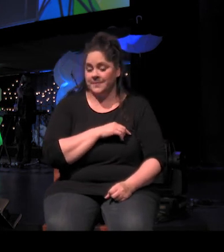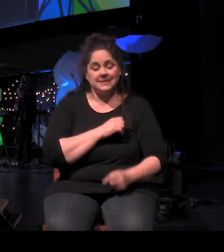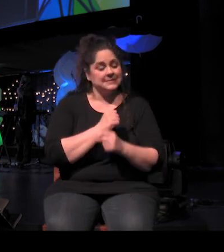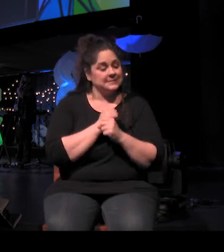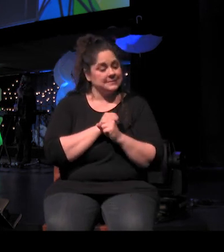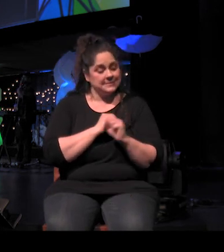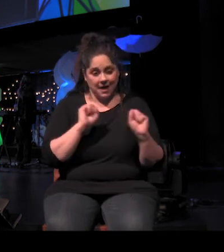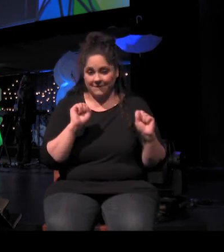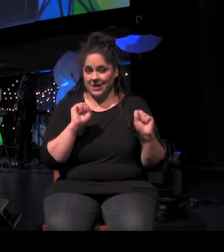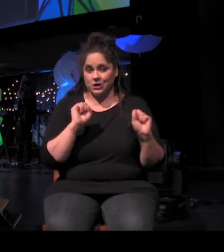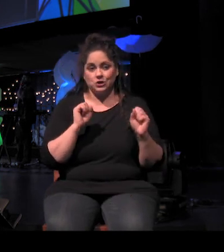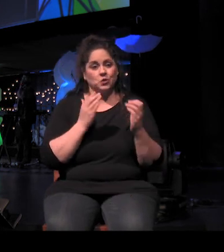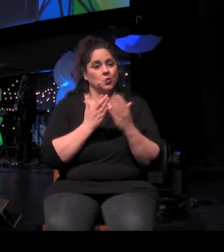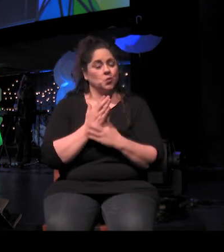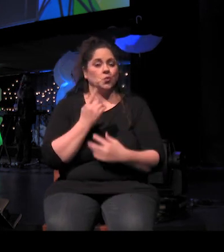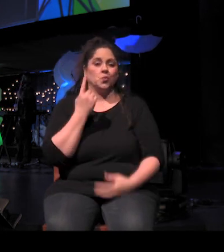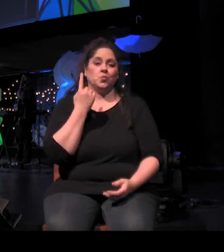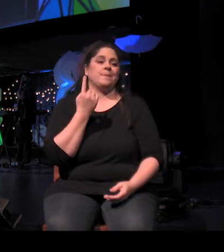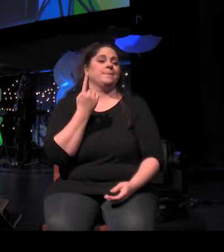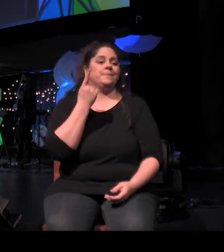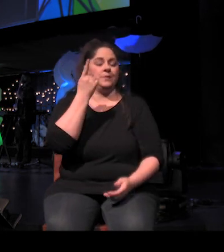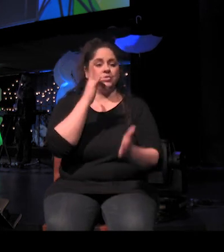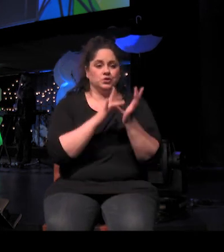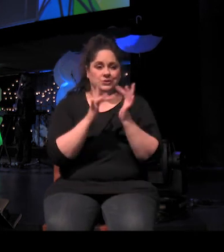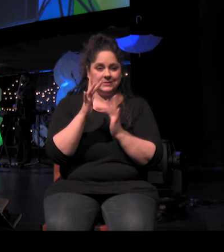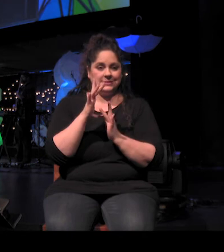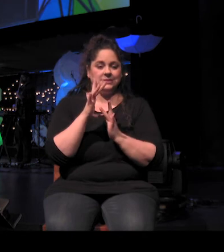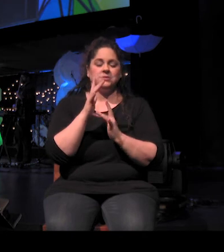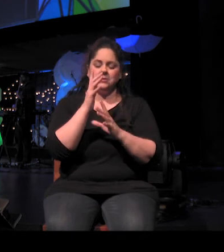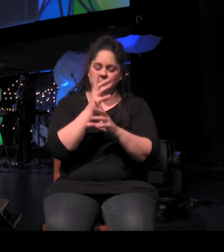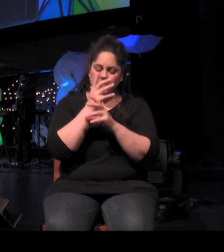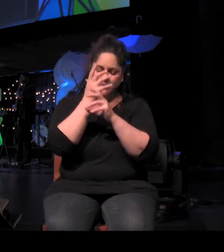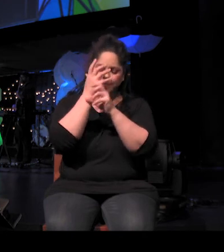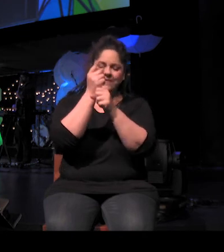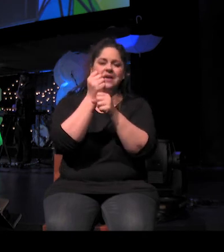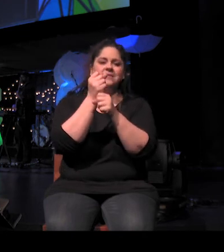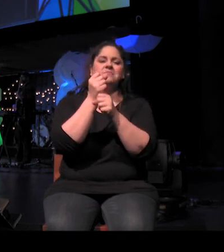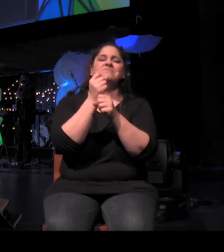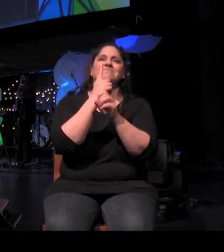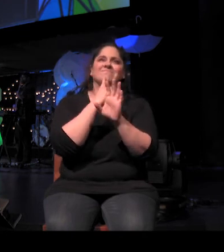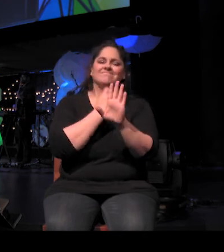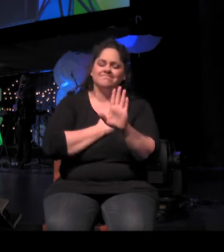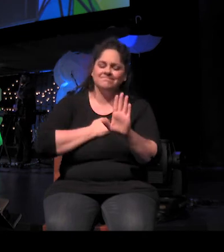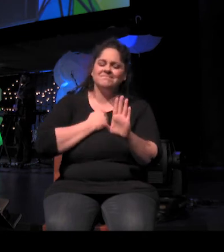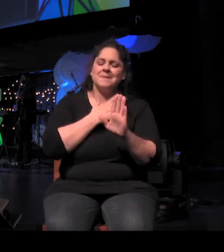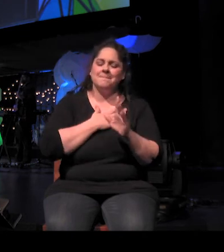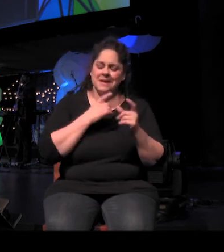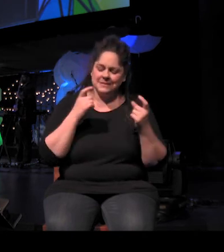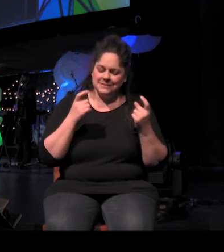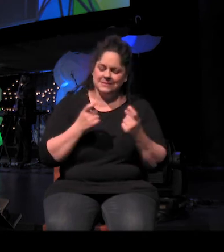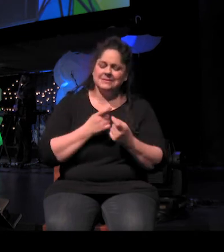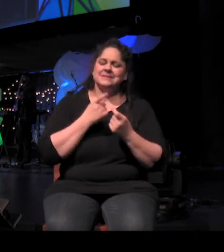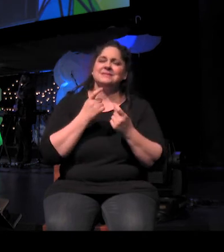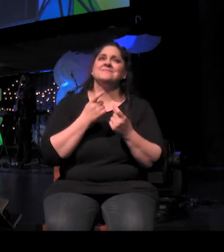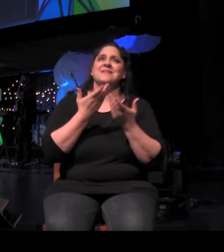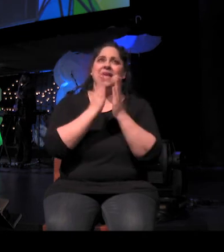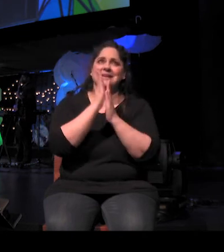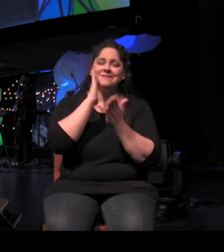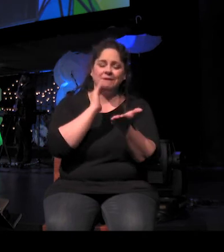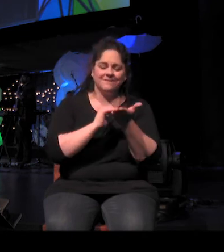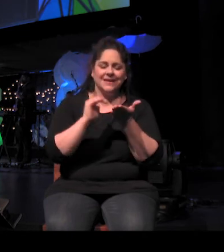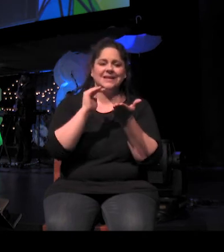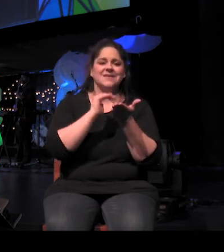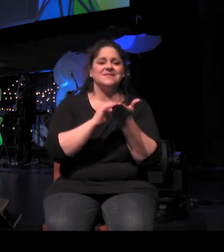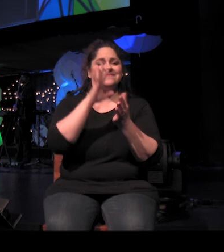Salvation comes by placing your faith in Jesus, repenting of our sins, receiving forgiveness, and placing our faith in